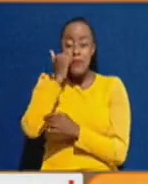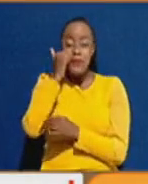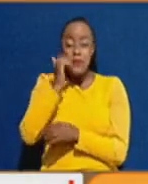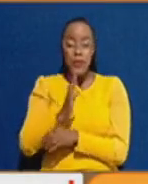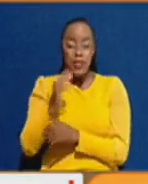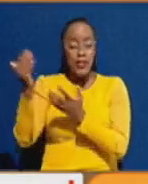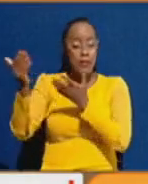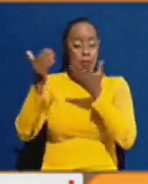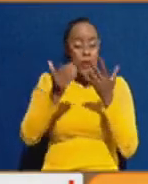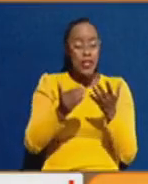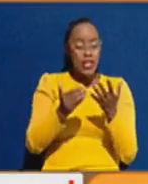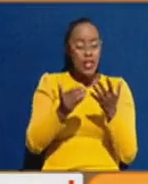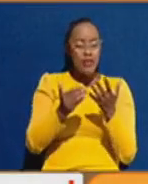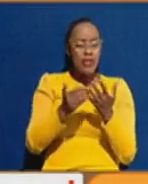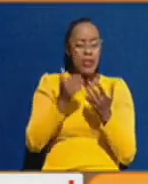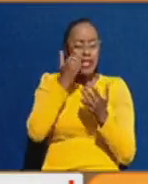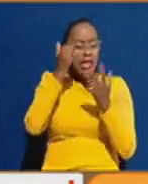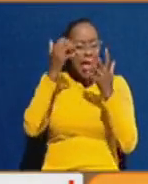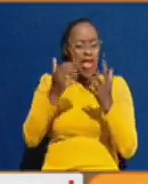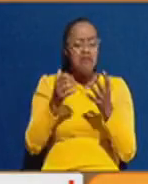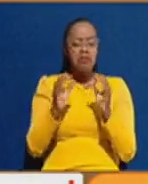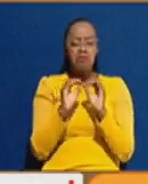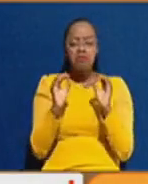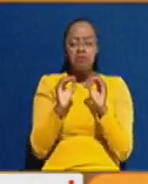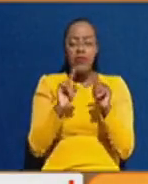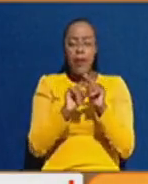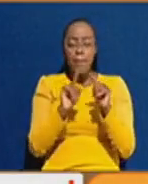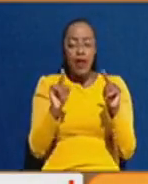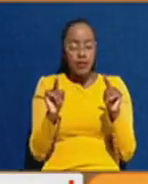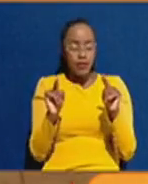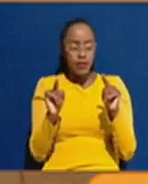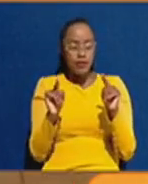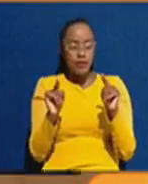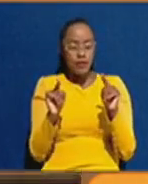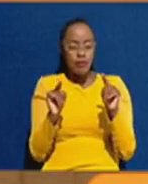brought not in critical condition, but